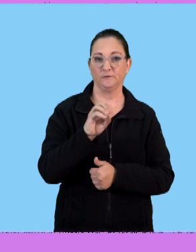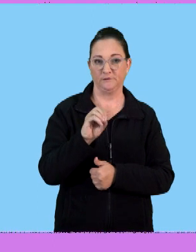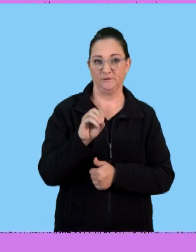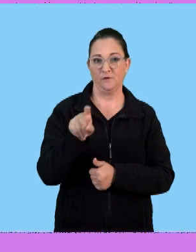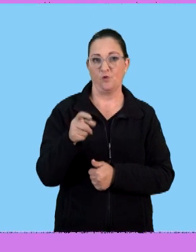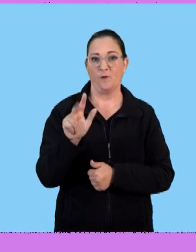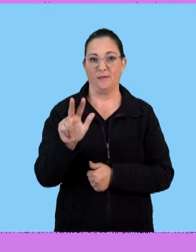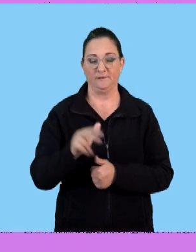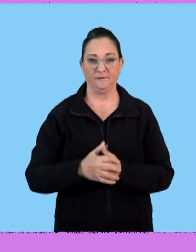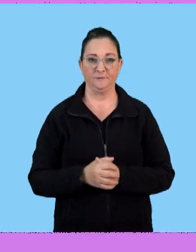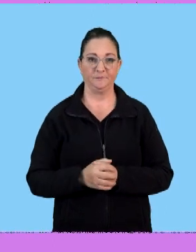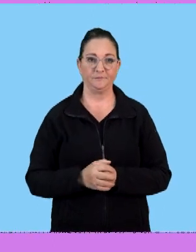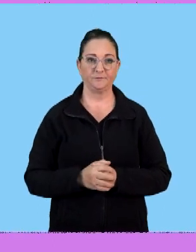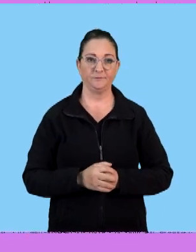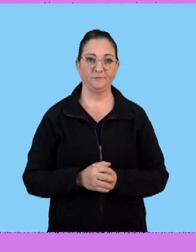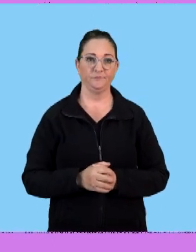40.8. So that equals to